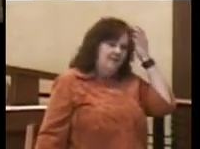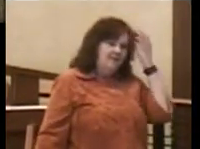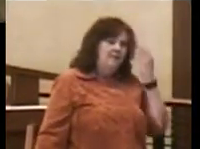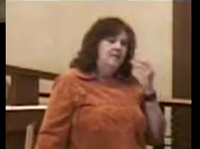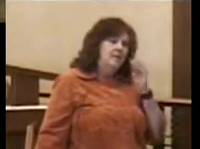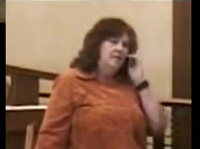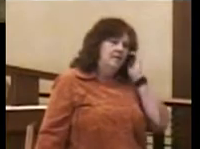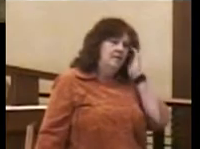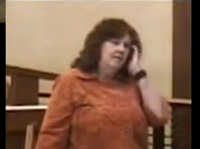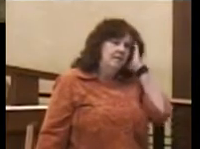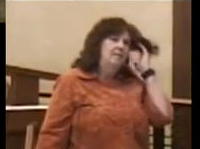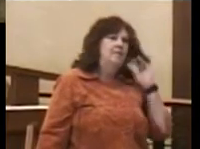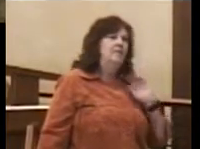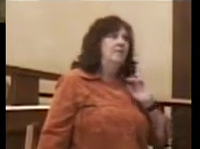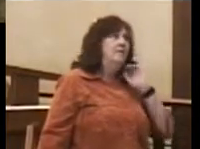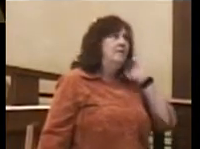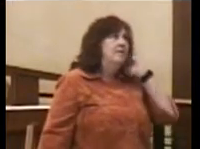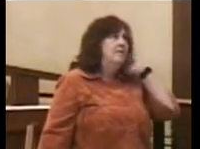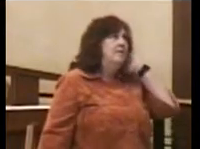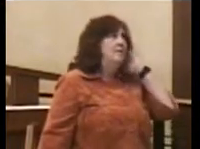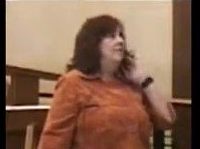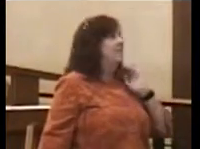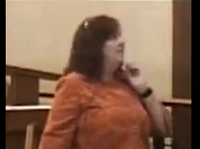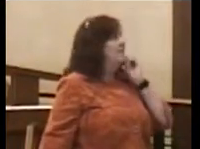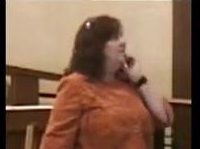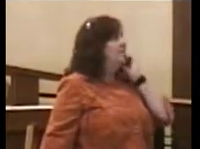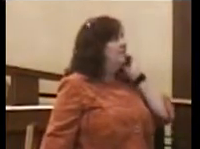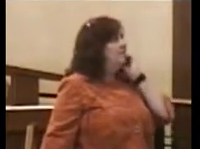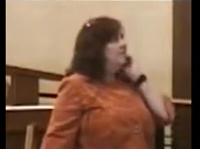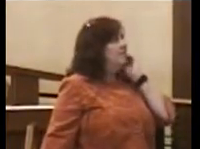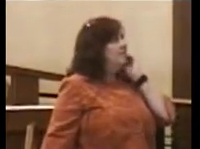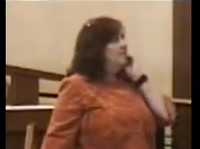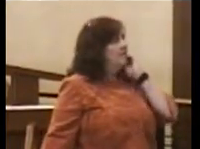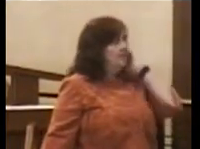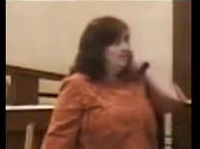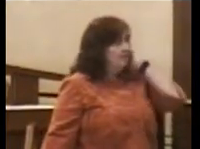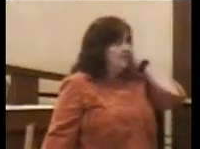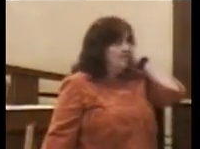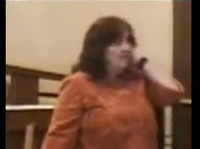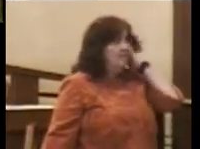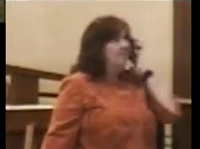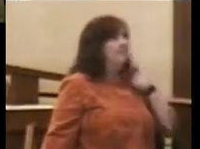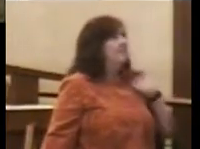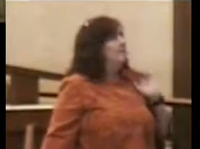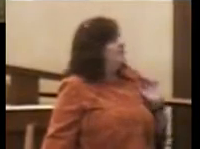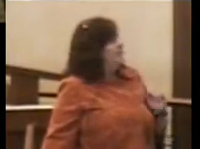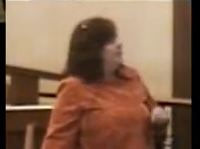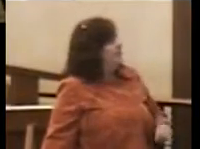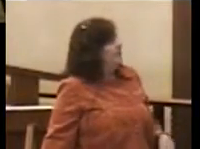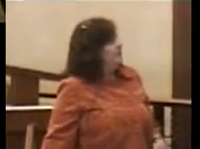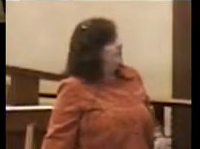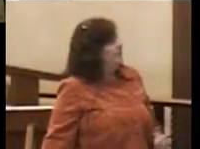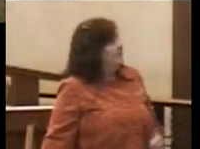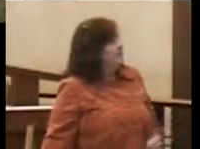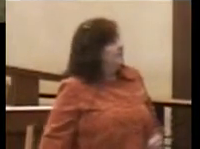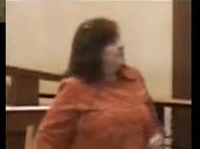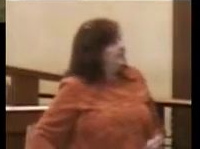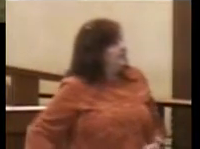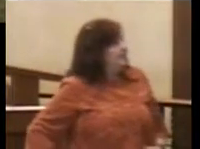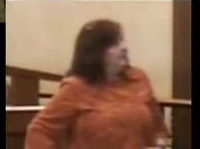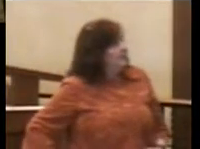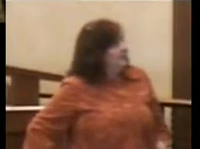Mamma mia, you must have some kind of limo coming with the rest of your people left. Oh, no. I've come to